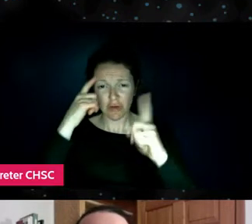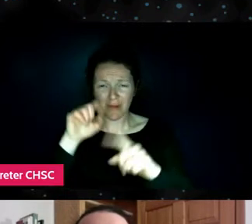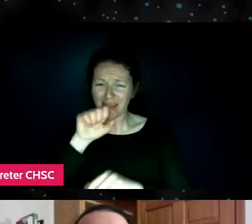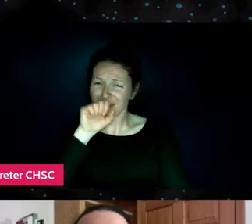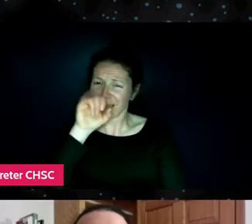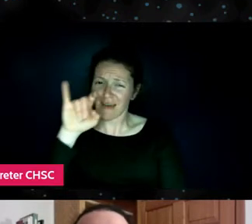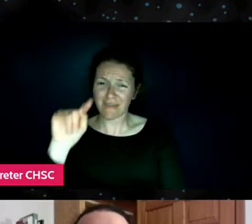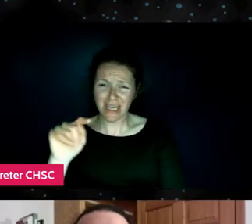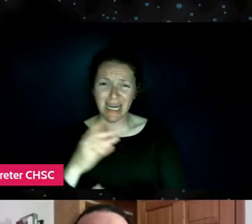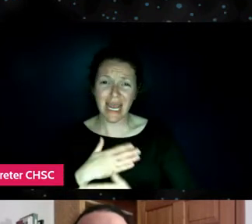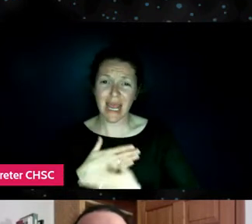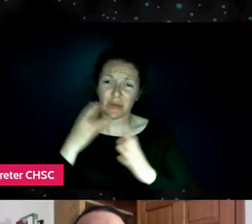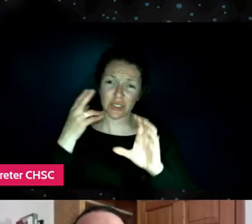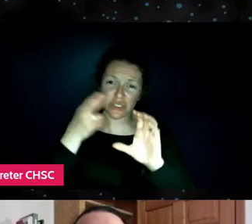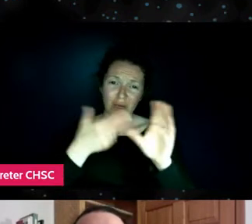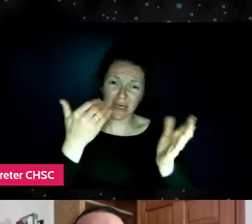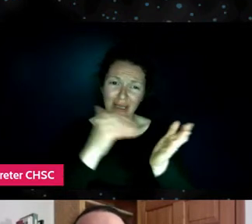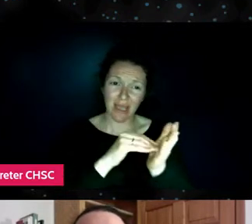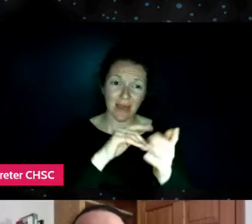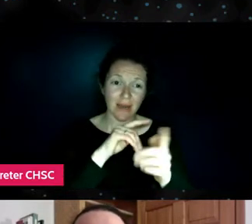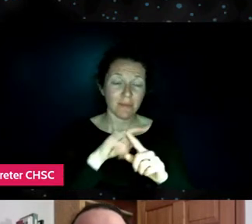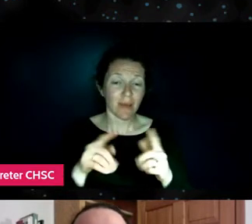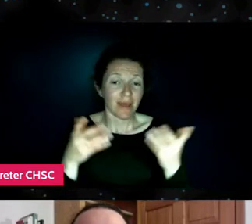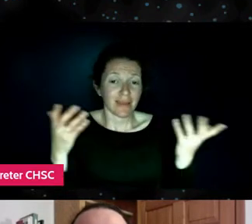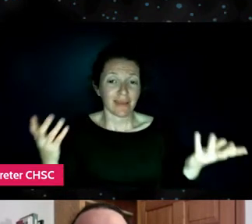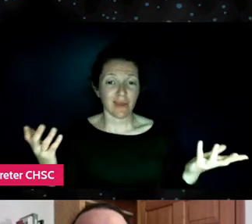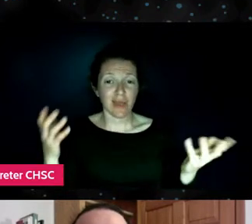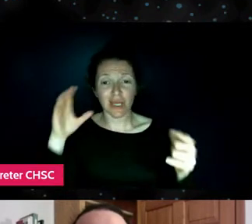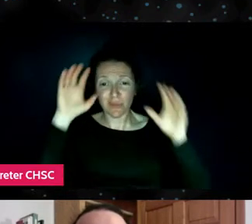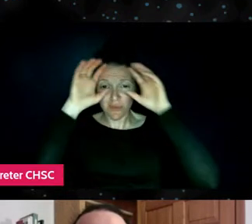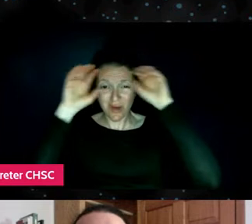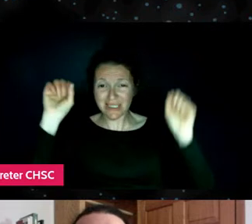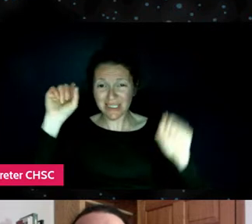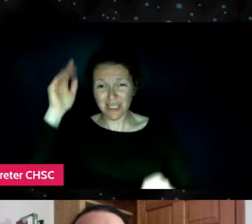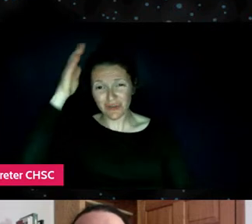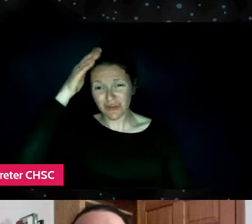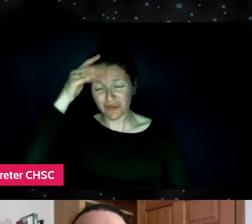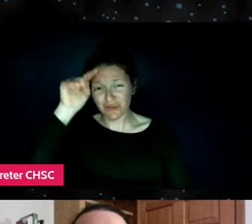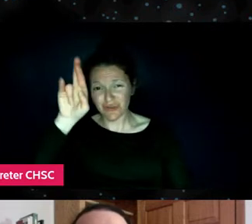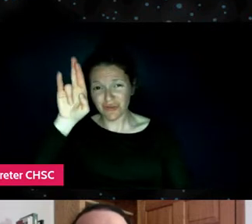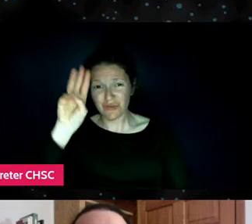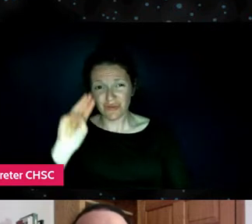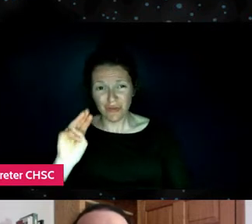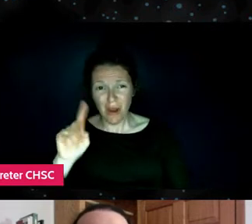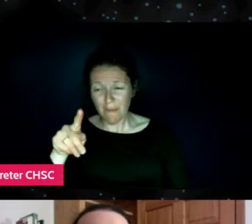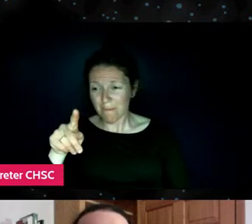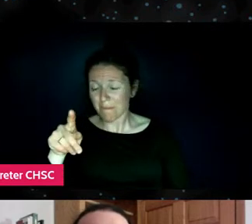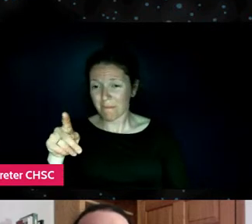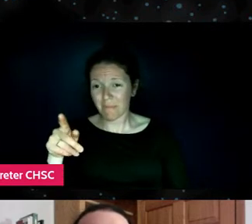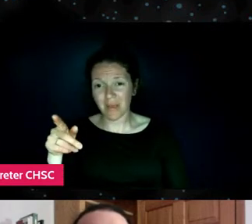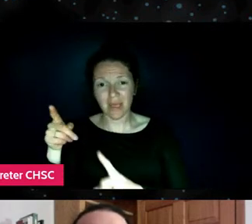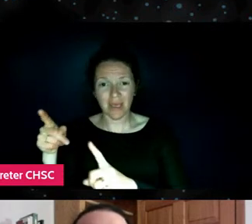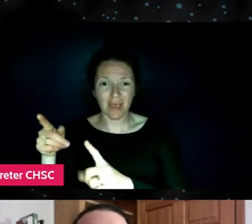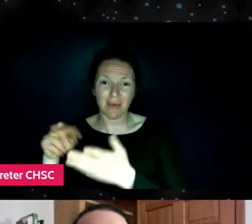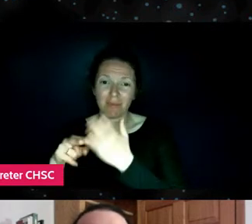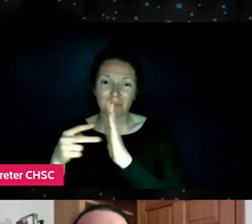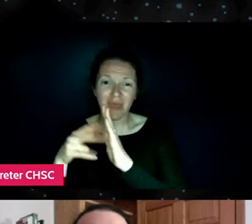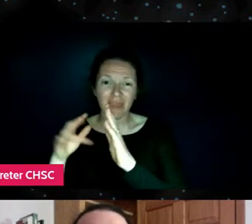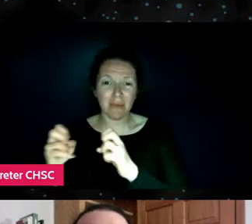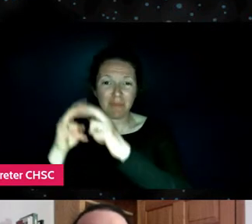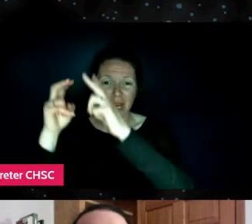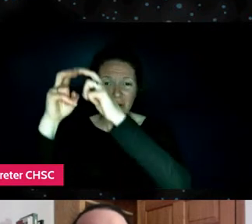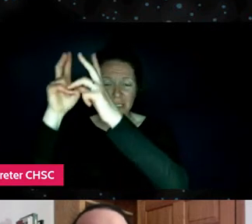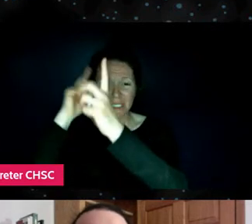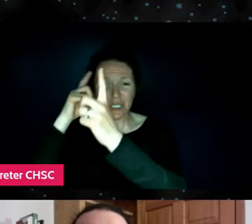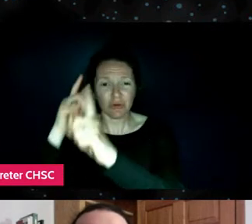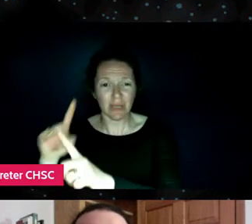But look, having Trump in office just pointed out how flimsy agreements like this are, where we can just leave and come back in and not really